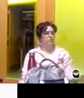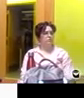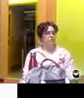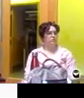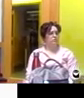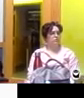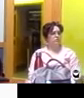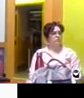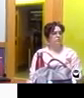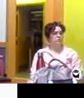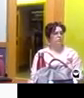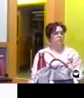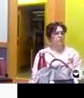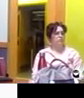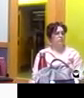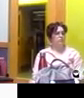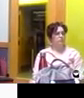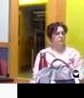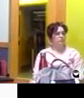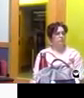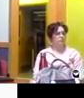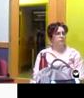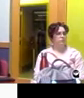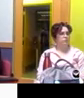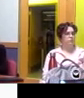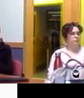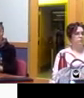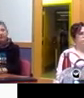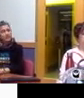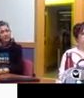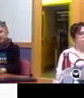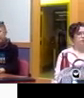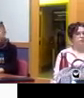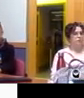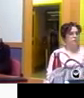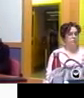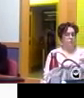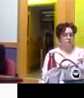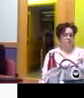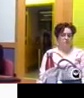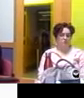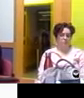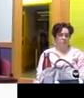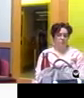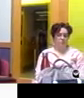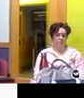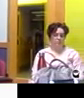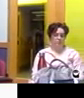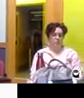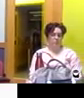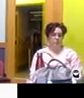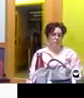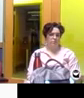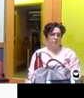with the advocate sharing it or sharing it themselves with us, then that can be very helpful to us as a staff if there are particular things